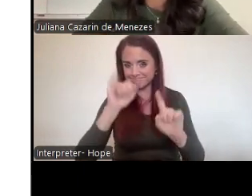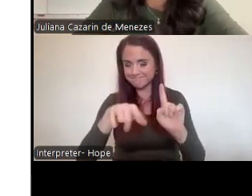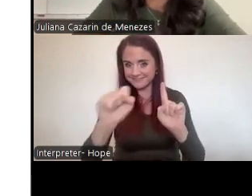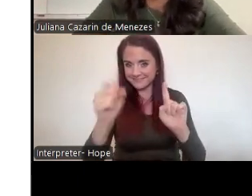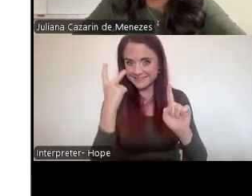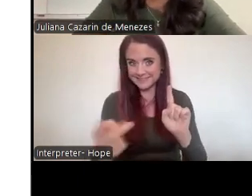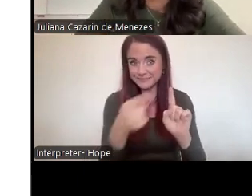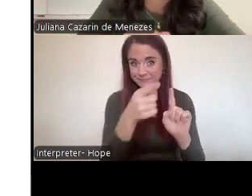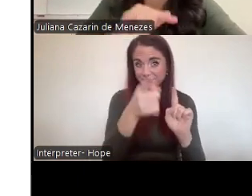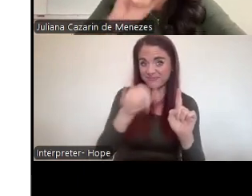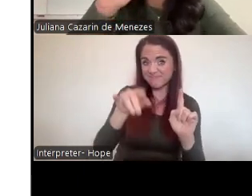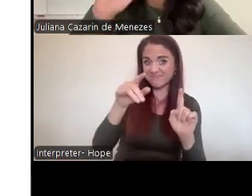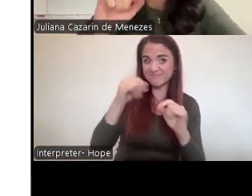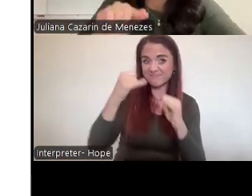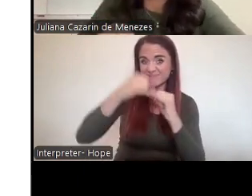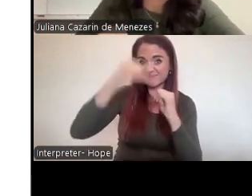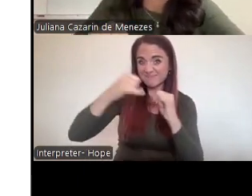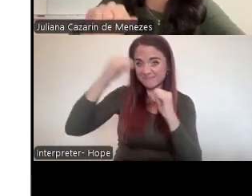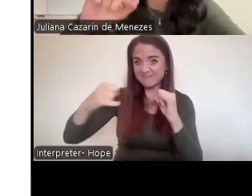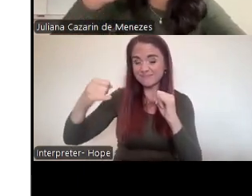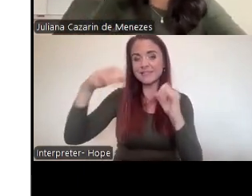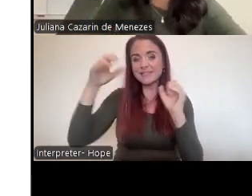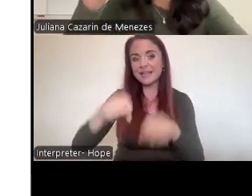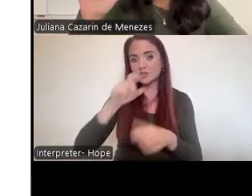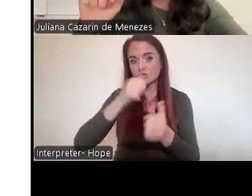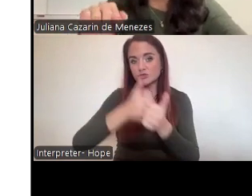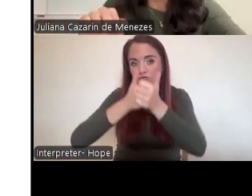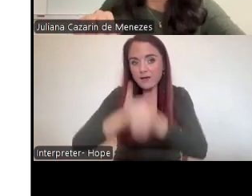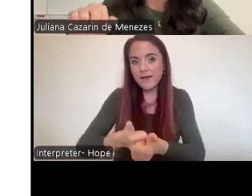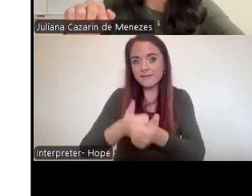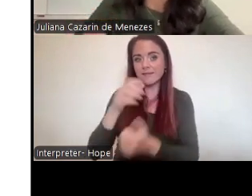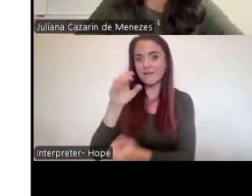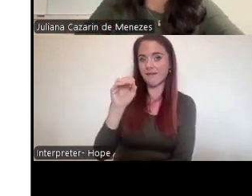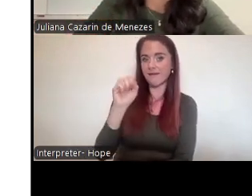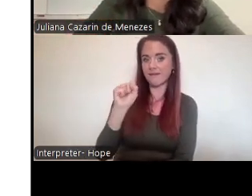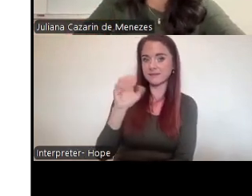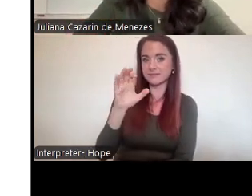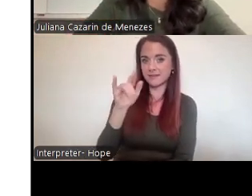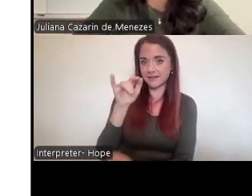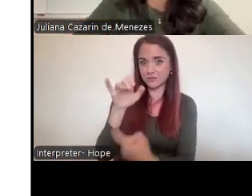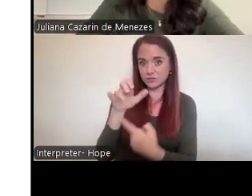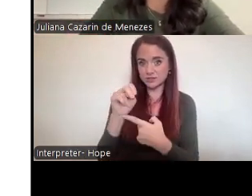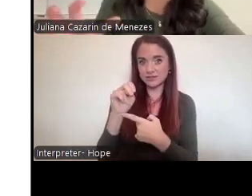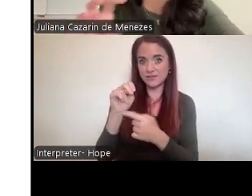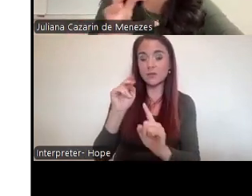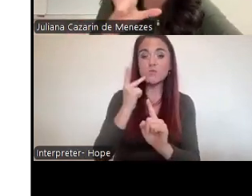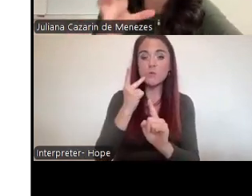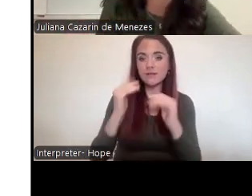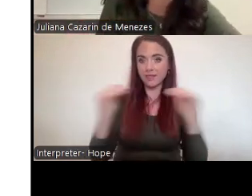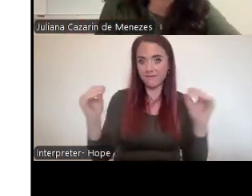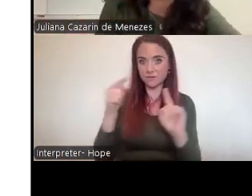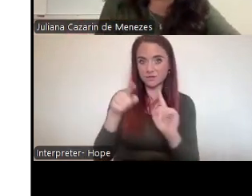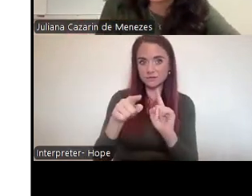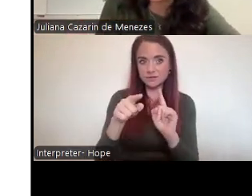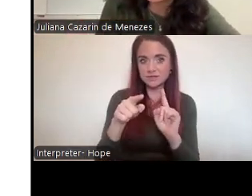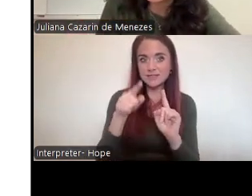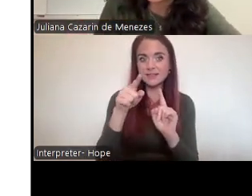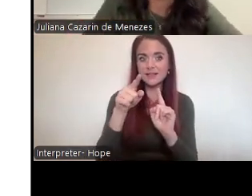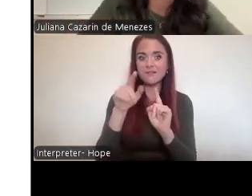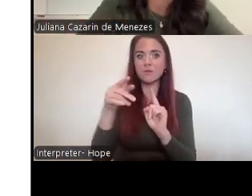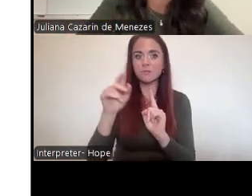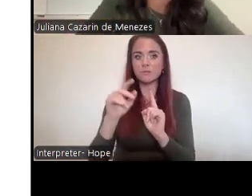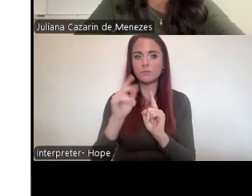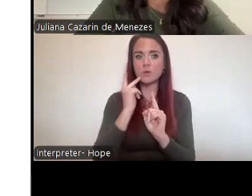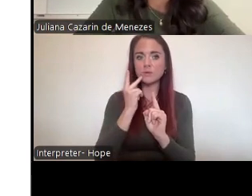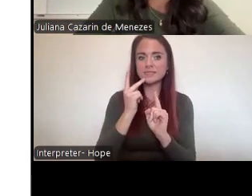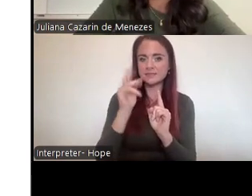can track the oscillation of the protein levels of HER2, which is a component of the circadian